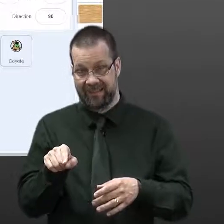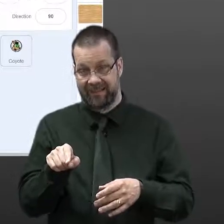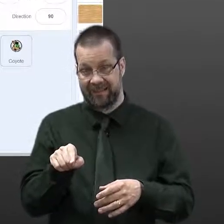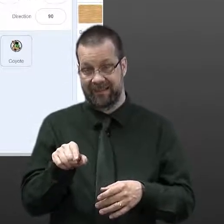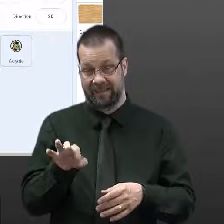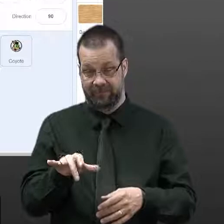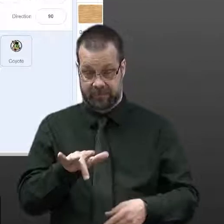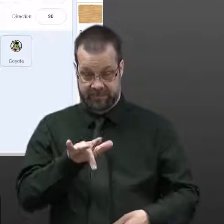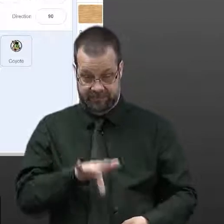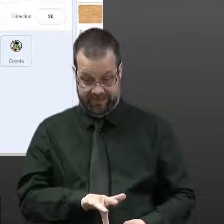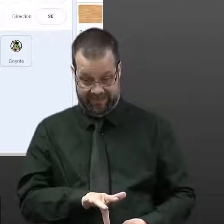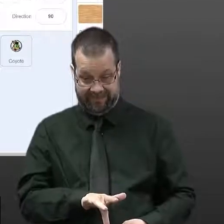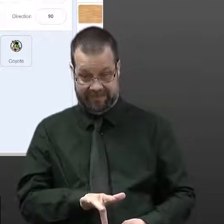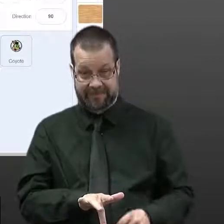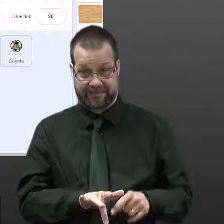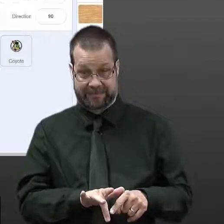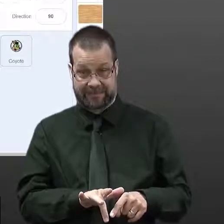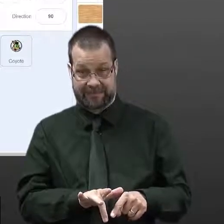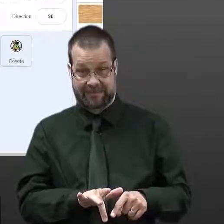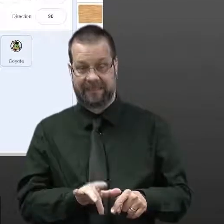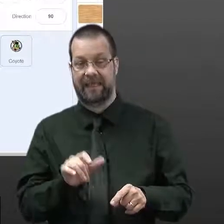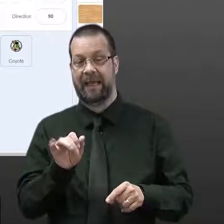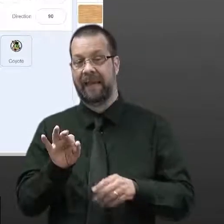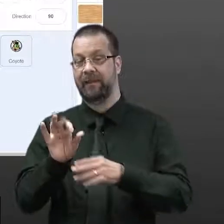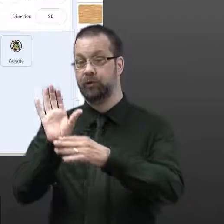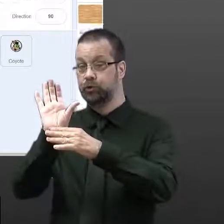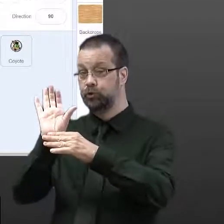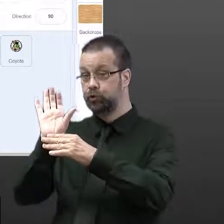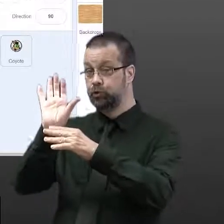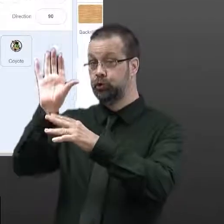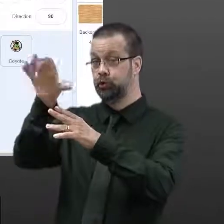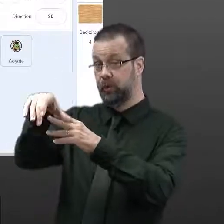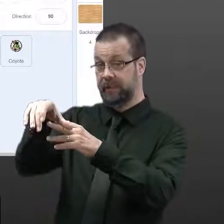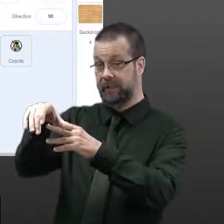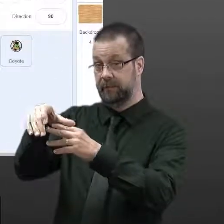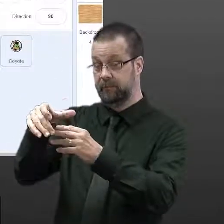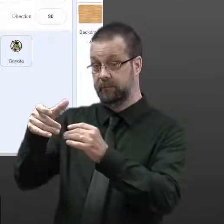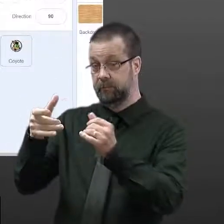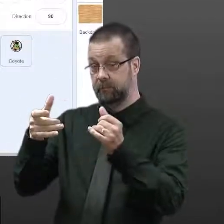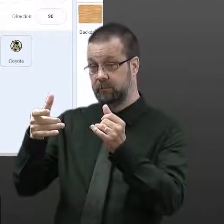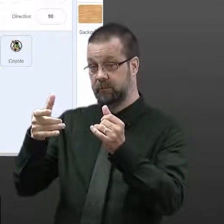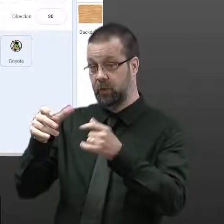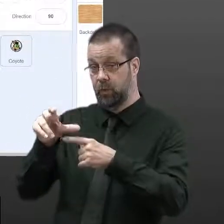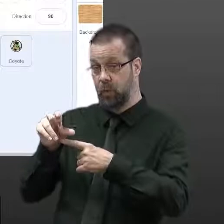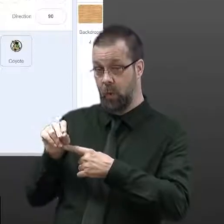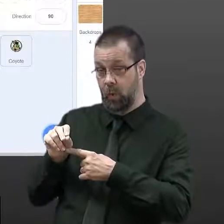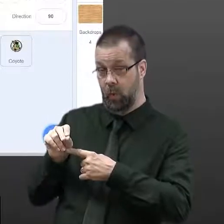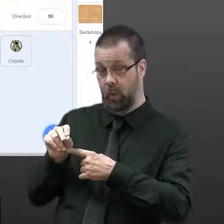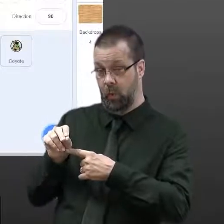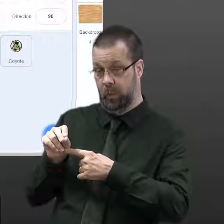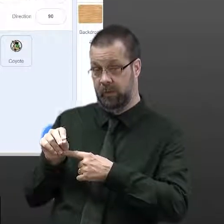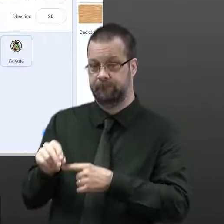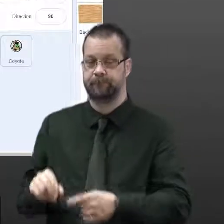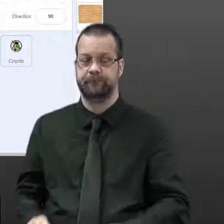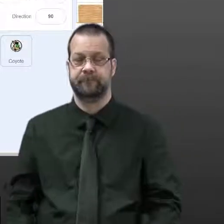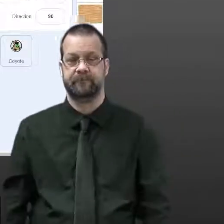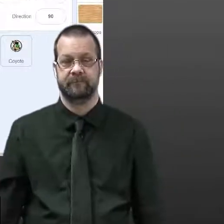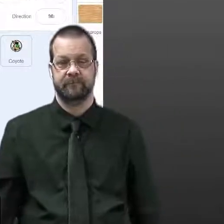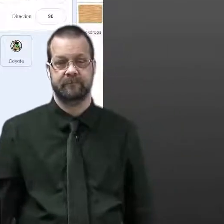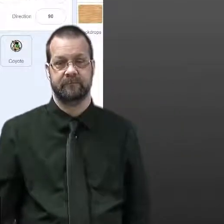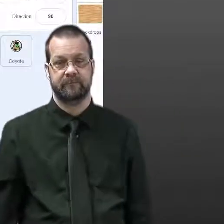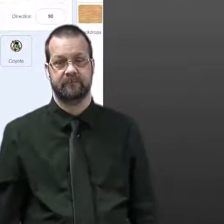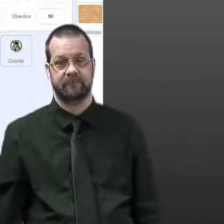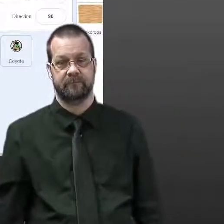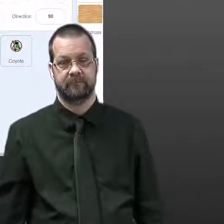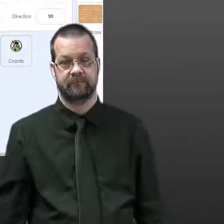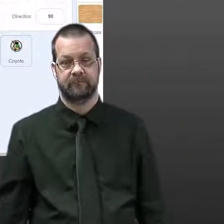checking for here: if the space key is being pressed, and if the shooting variable is currently equal to